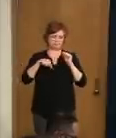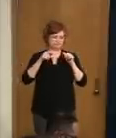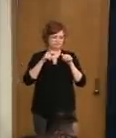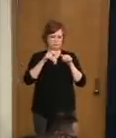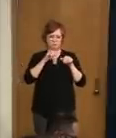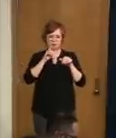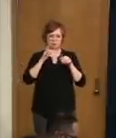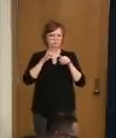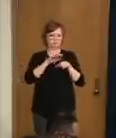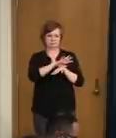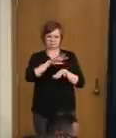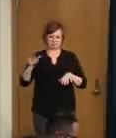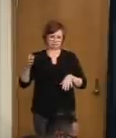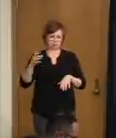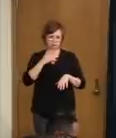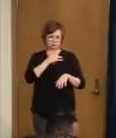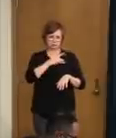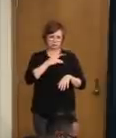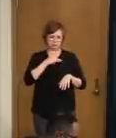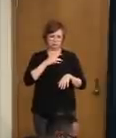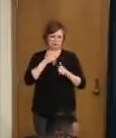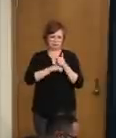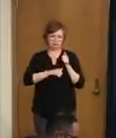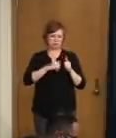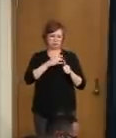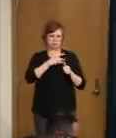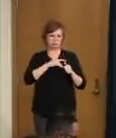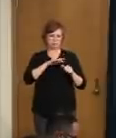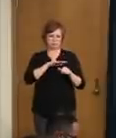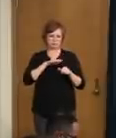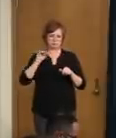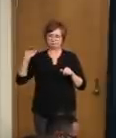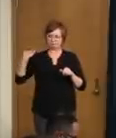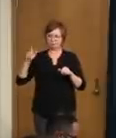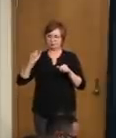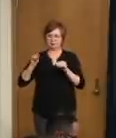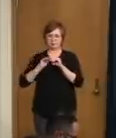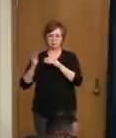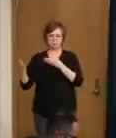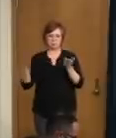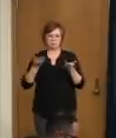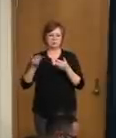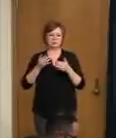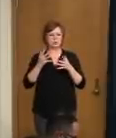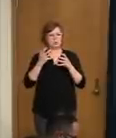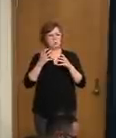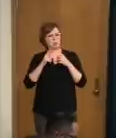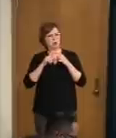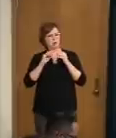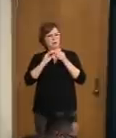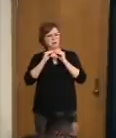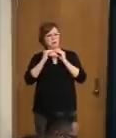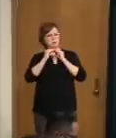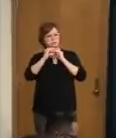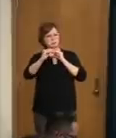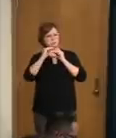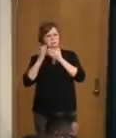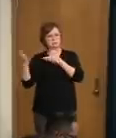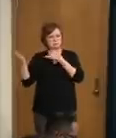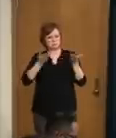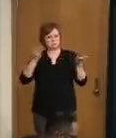vaccine and to create a more stable and predictable number for us to plan around so that we can be more efficient and faster.